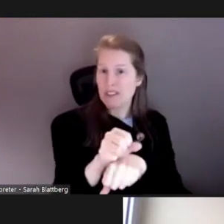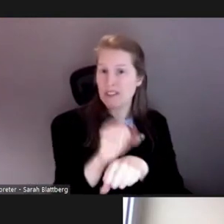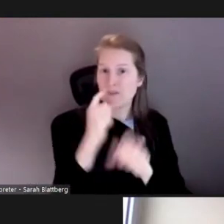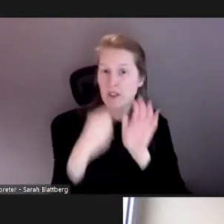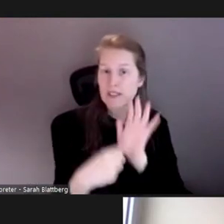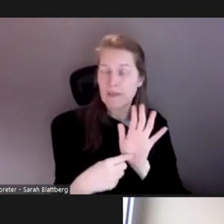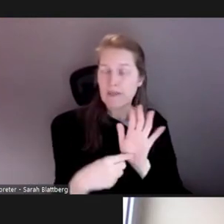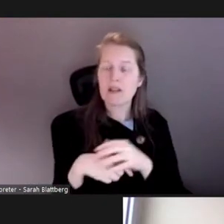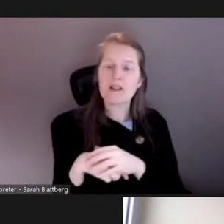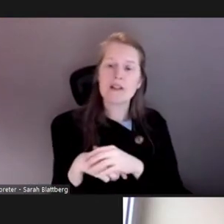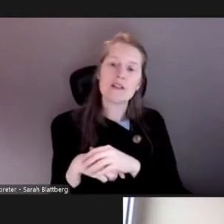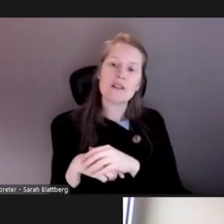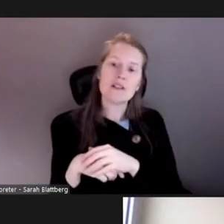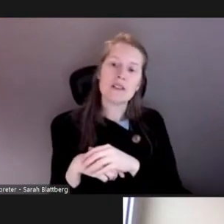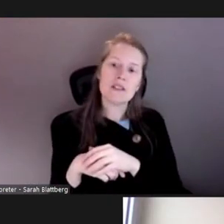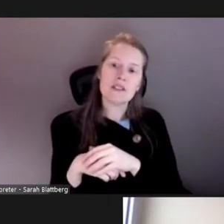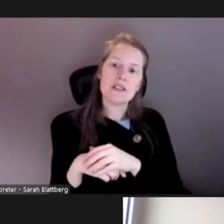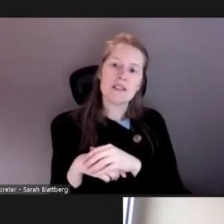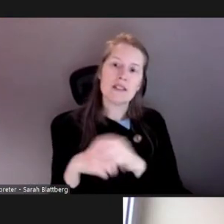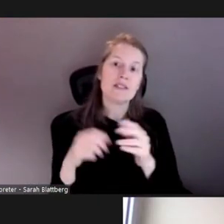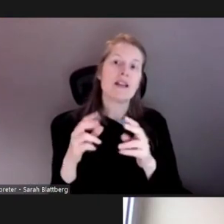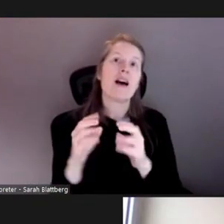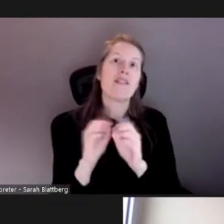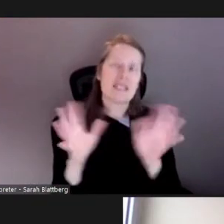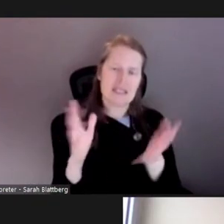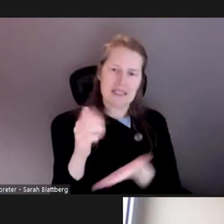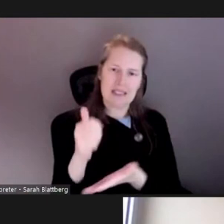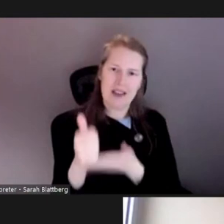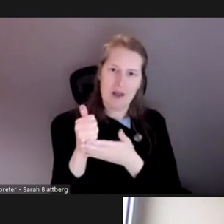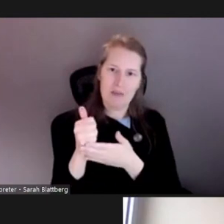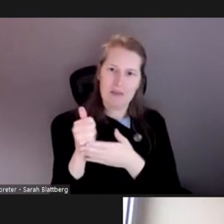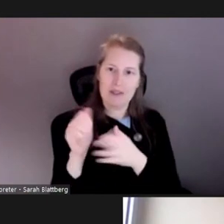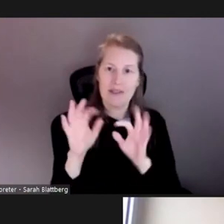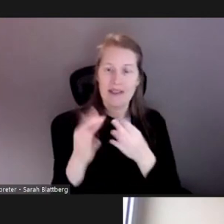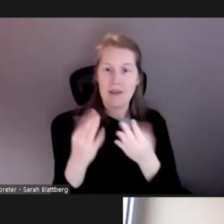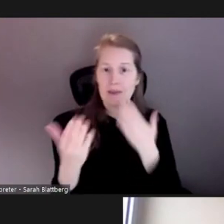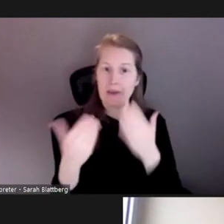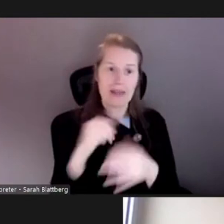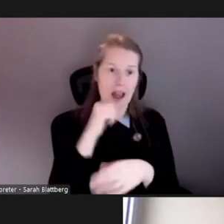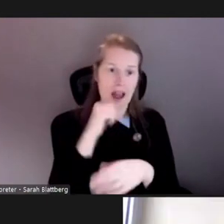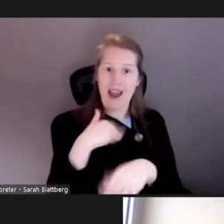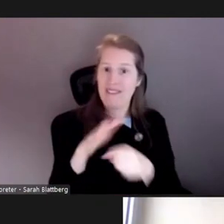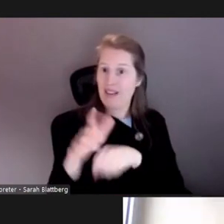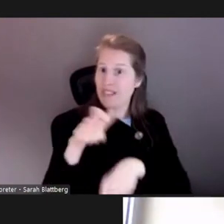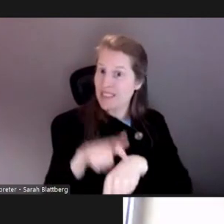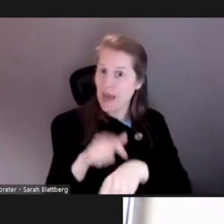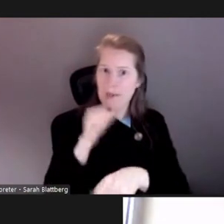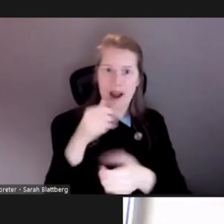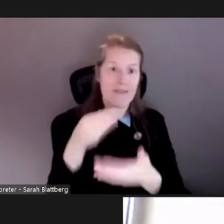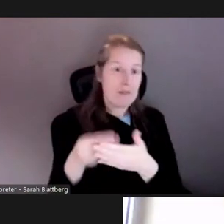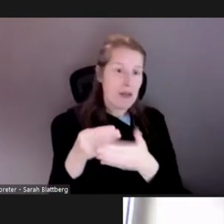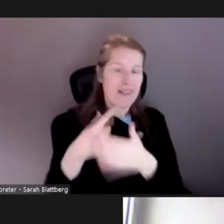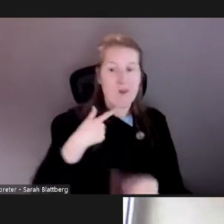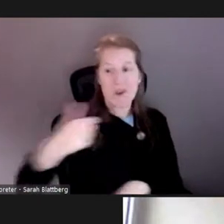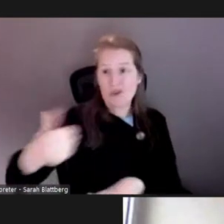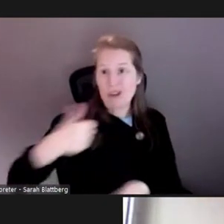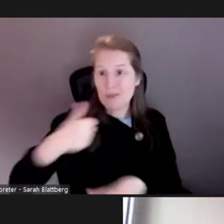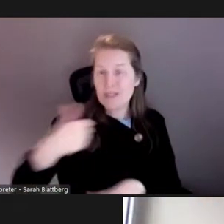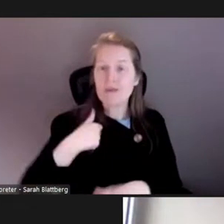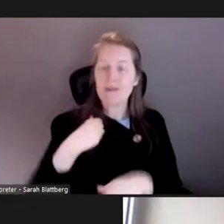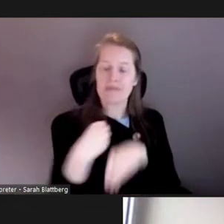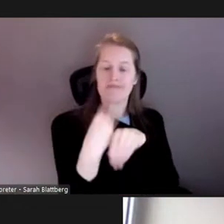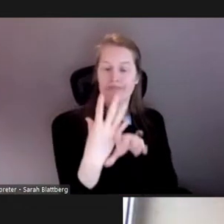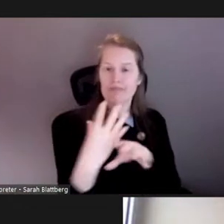can be hugely helpful to a family that's under-resourced with respect to time and money to make sure that they can do a little bit